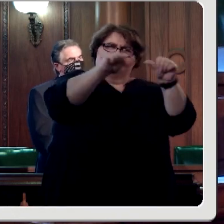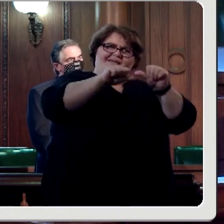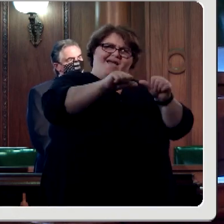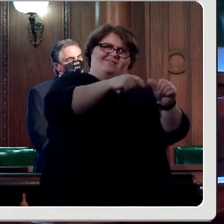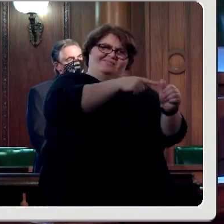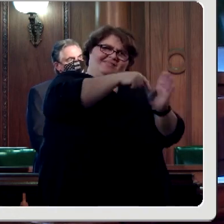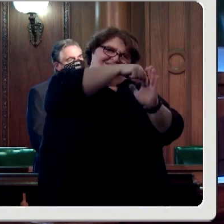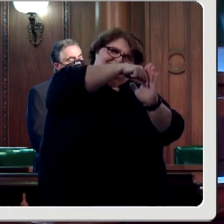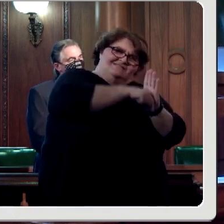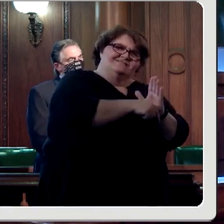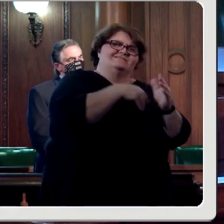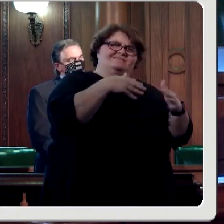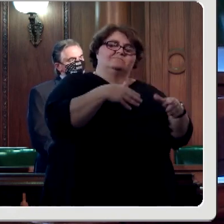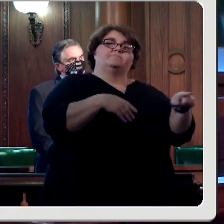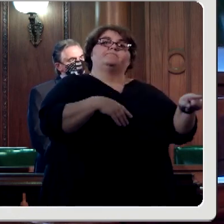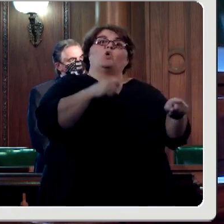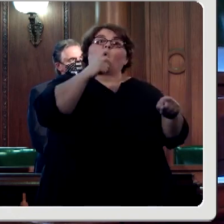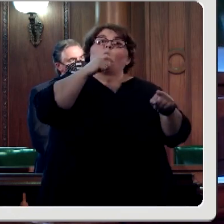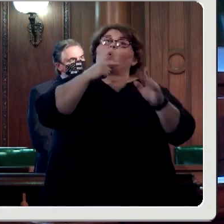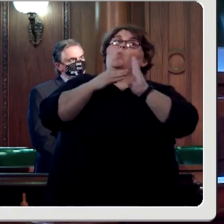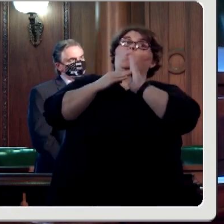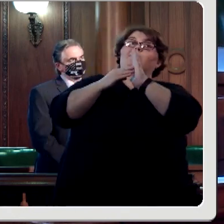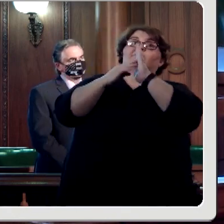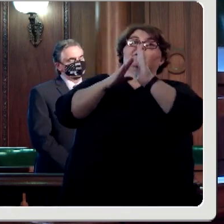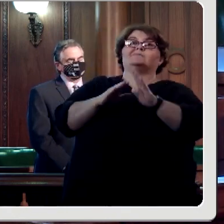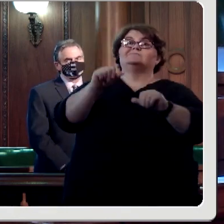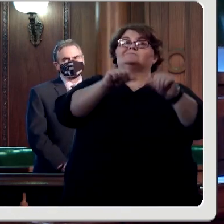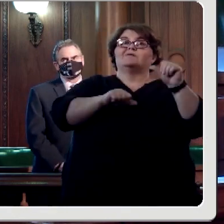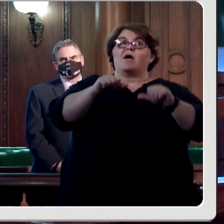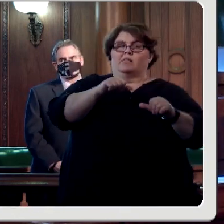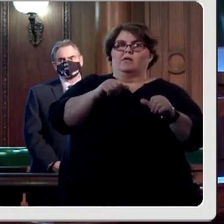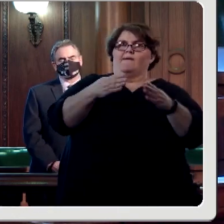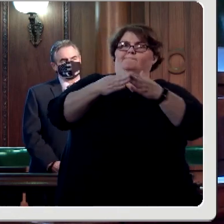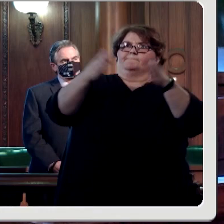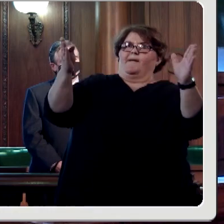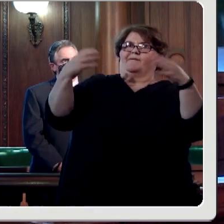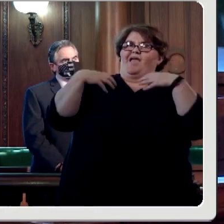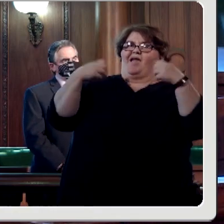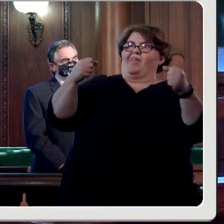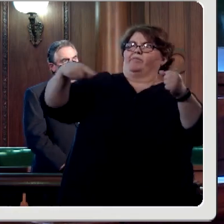science is through public health officials.